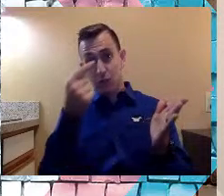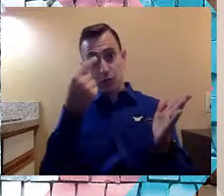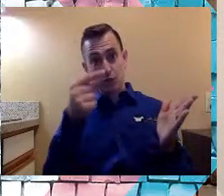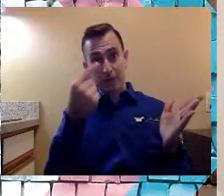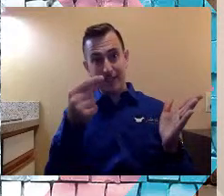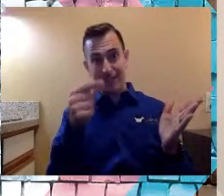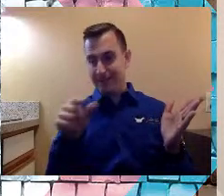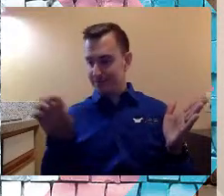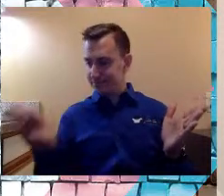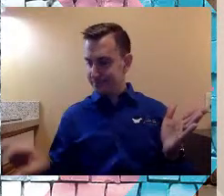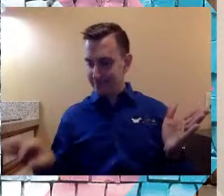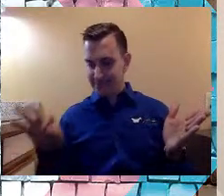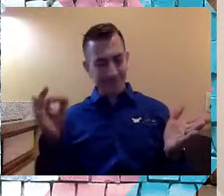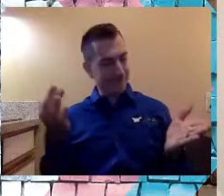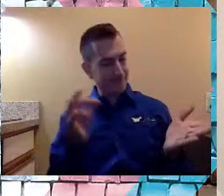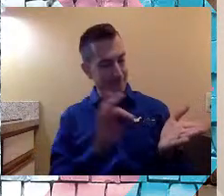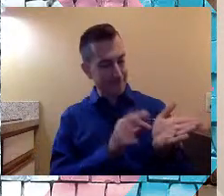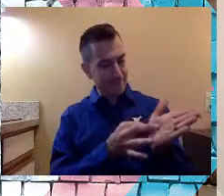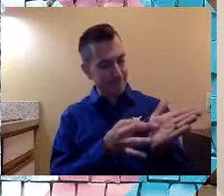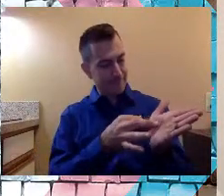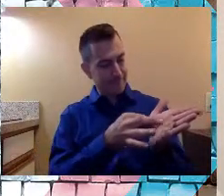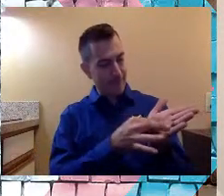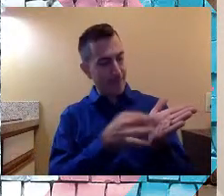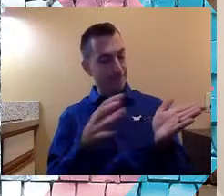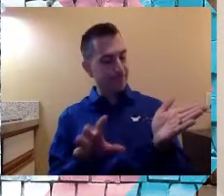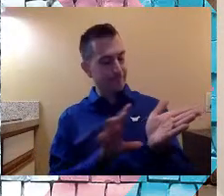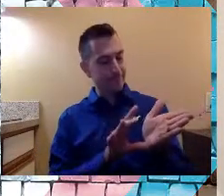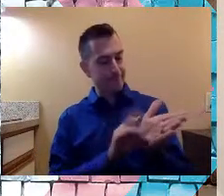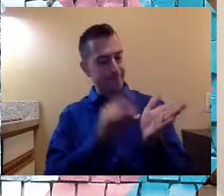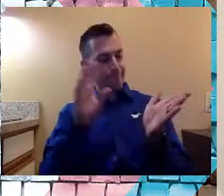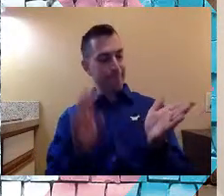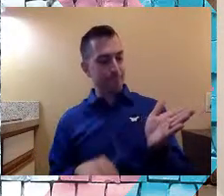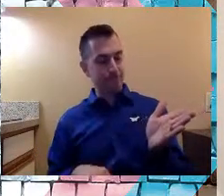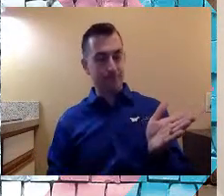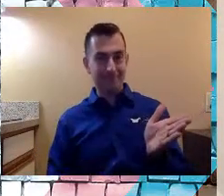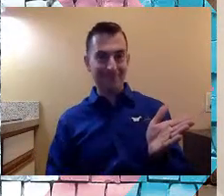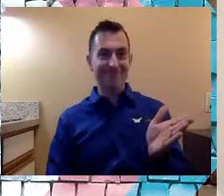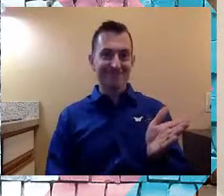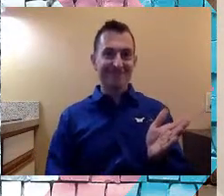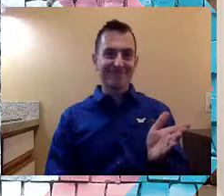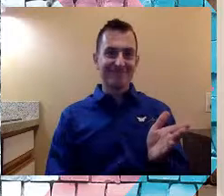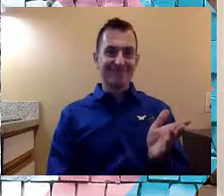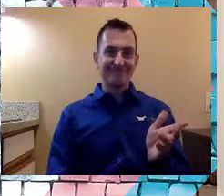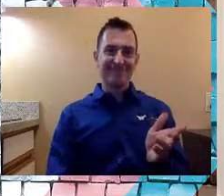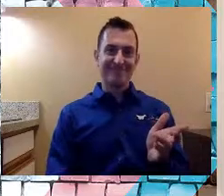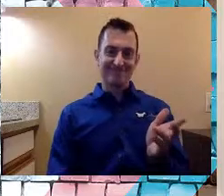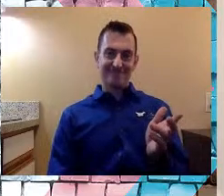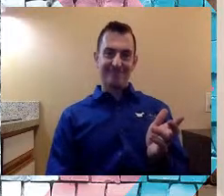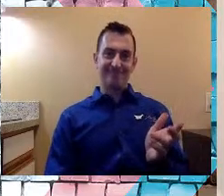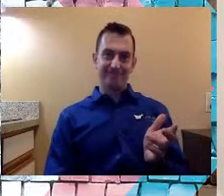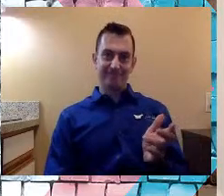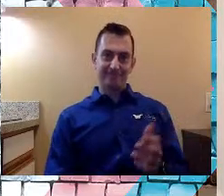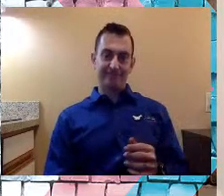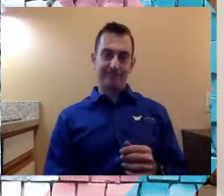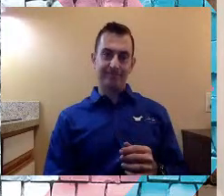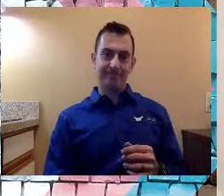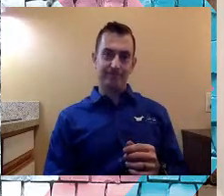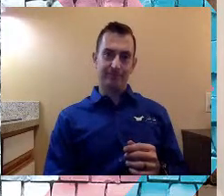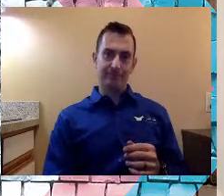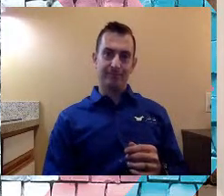That's where I would be putting my green paper, all right? I'll actually put a few pieces around there so you can see what that looks